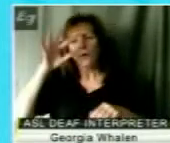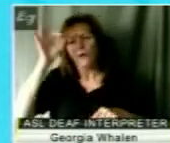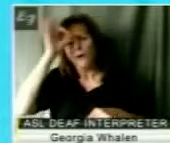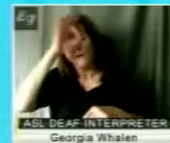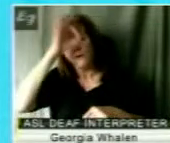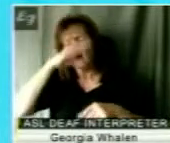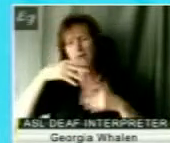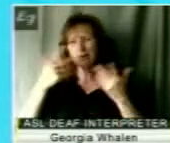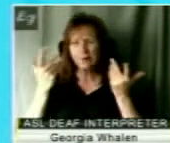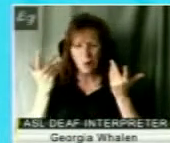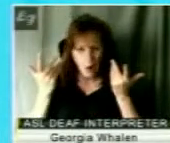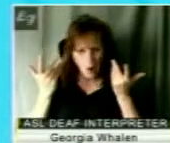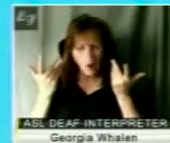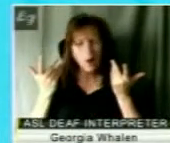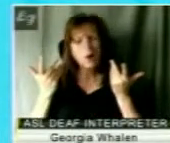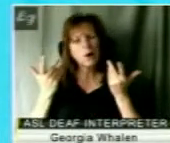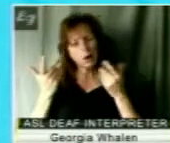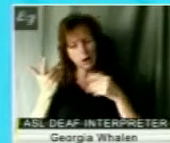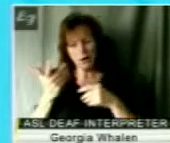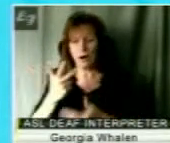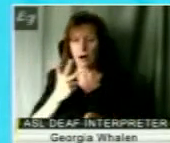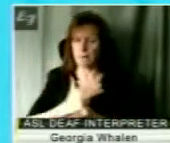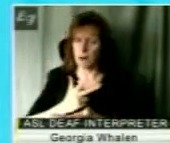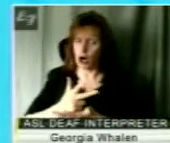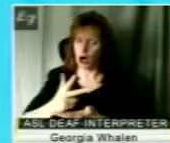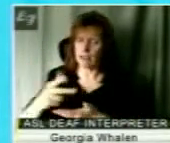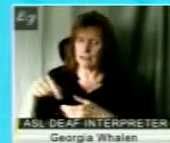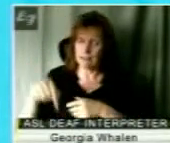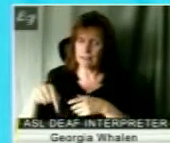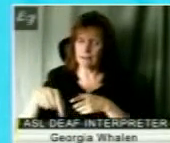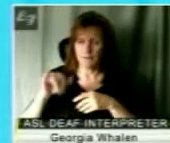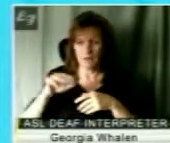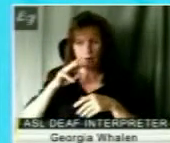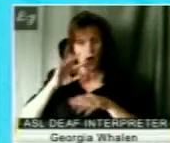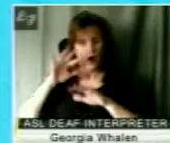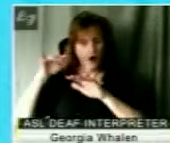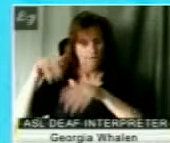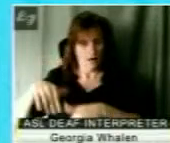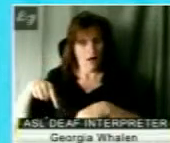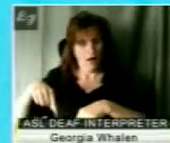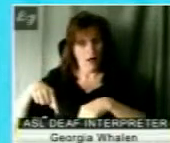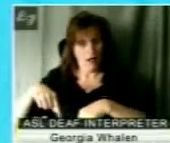tackle a parking lot that was becoming an issue. I think I gave that update about a week ago.